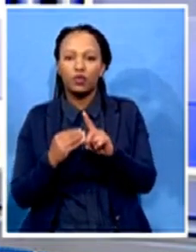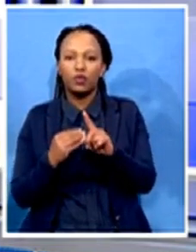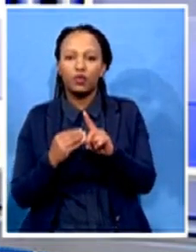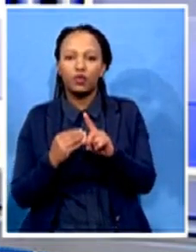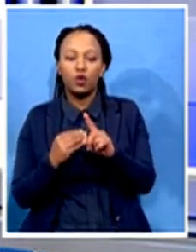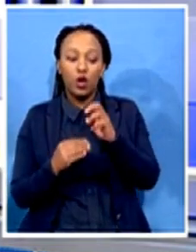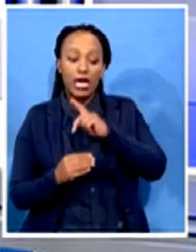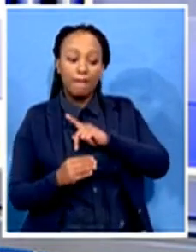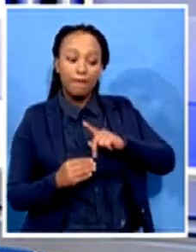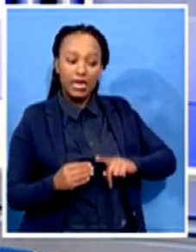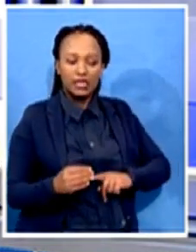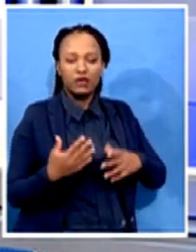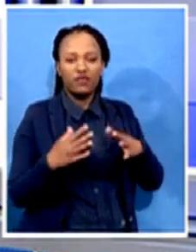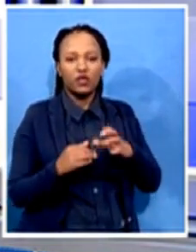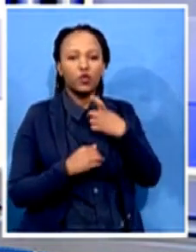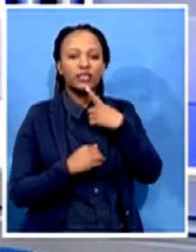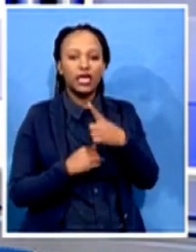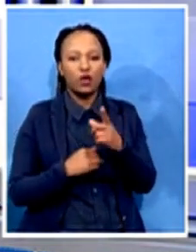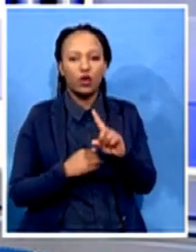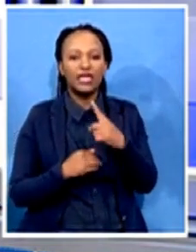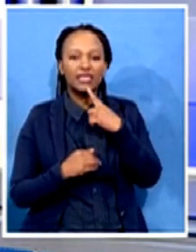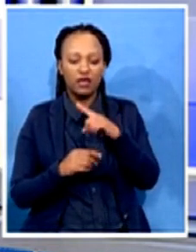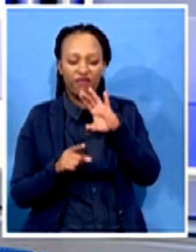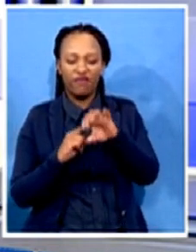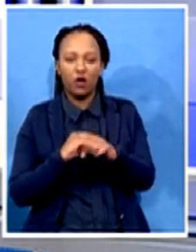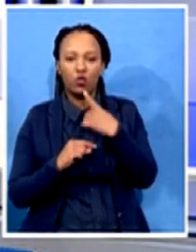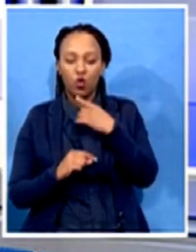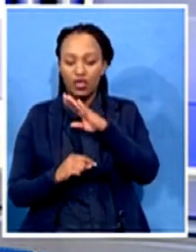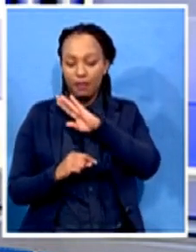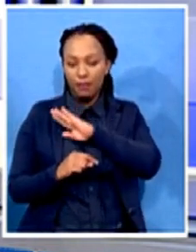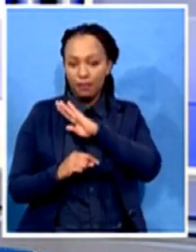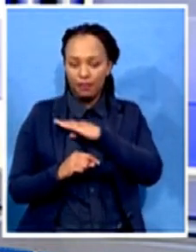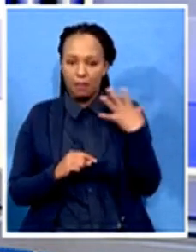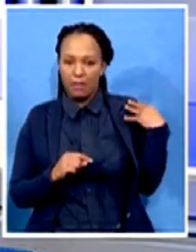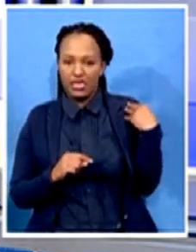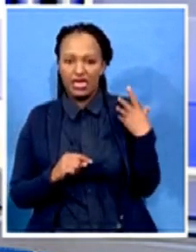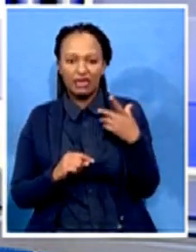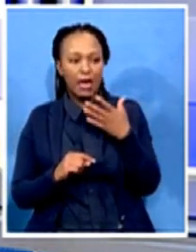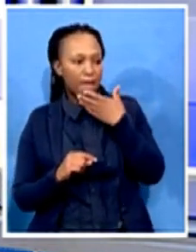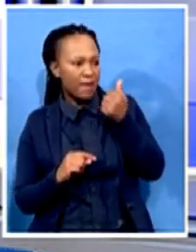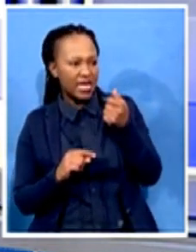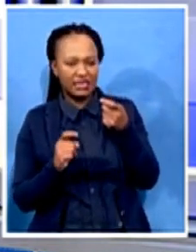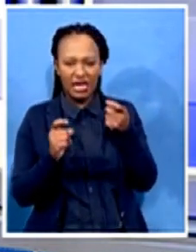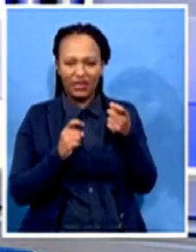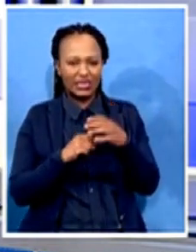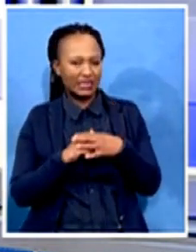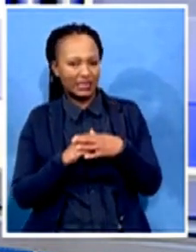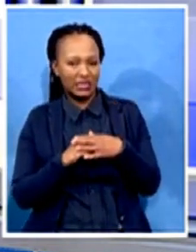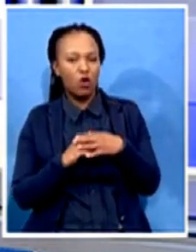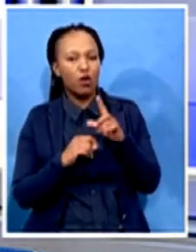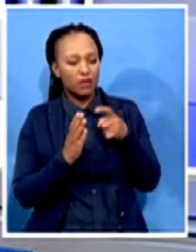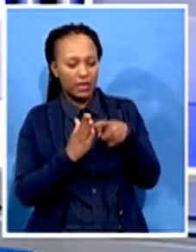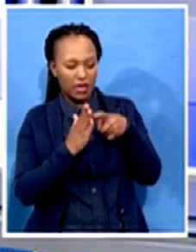He found that the minister did not act in the best interest of good governance as required by the Executive Members Code. Goes on to